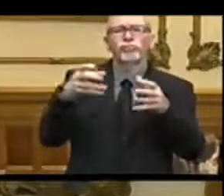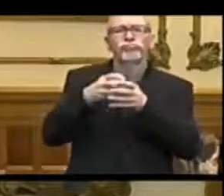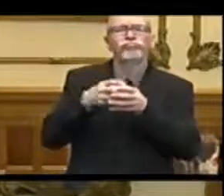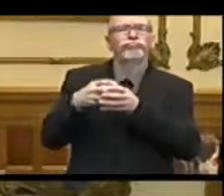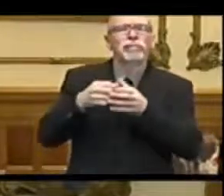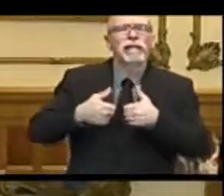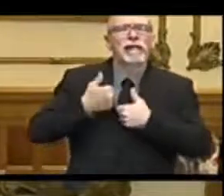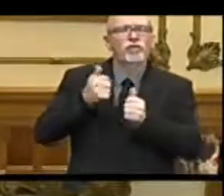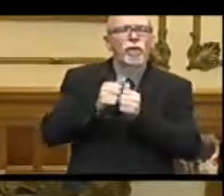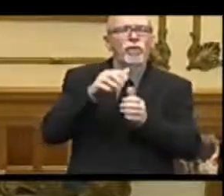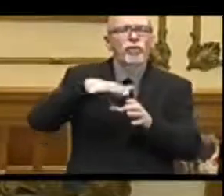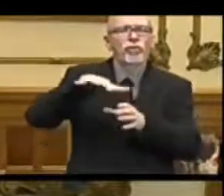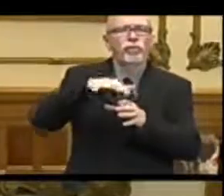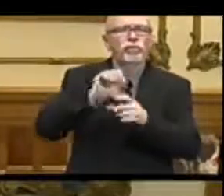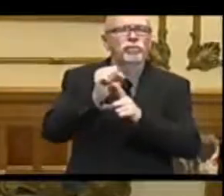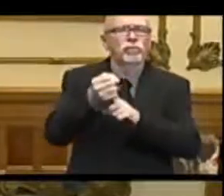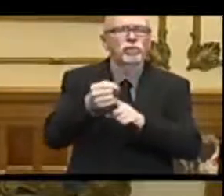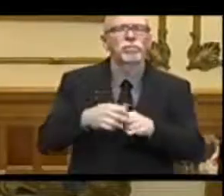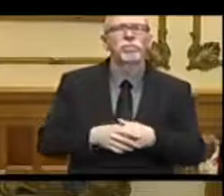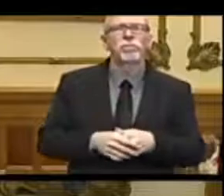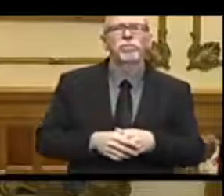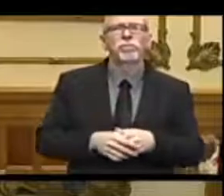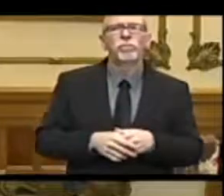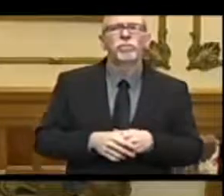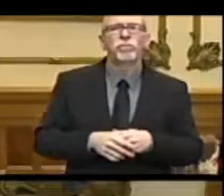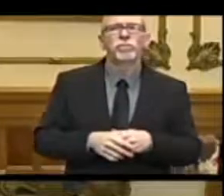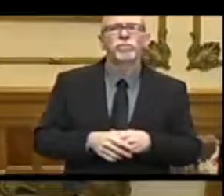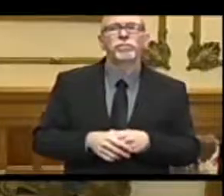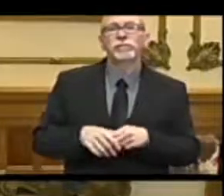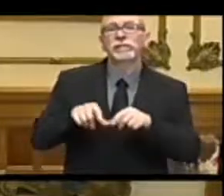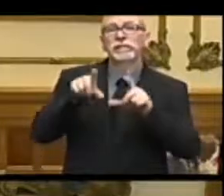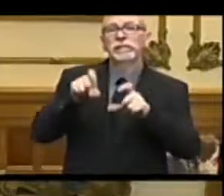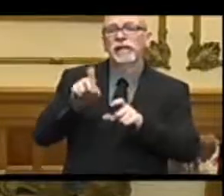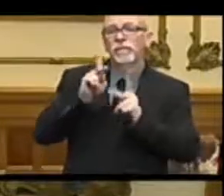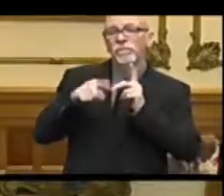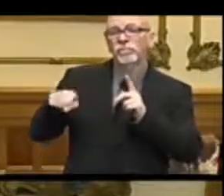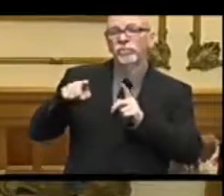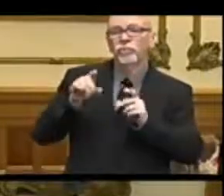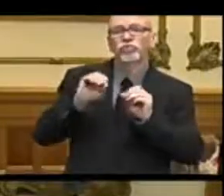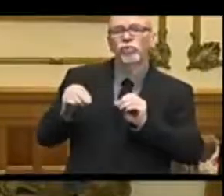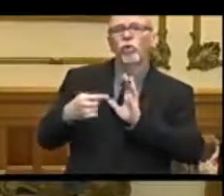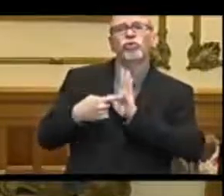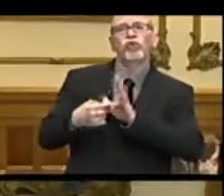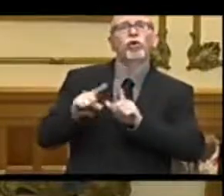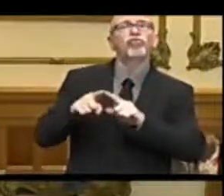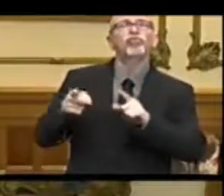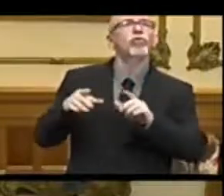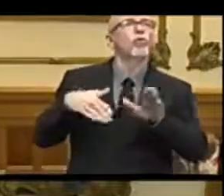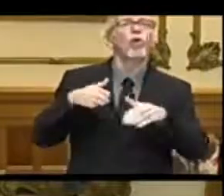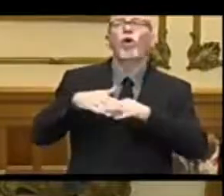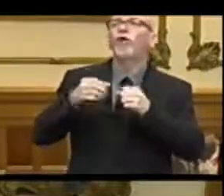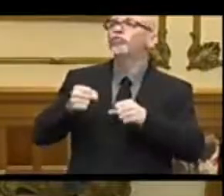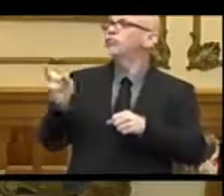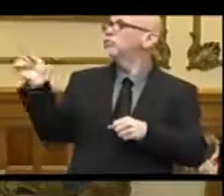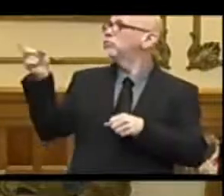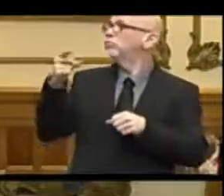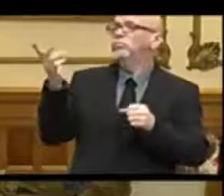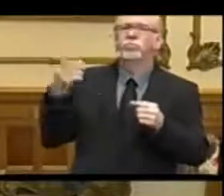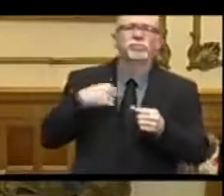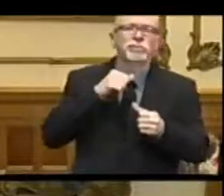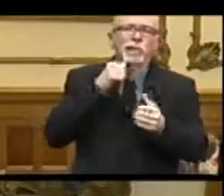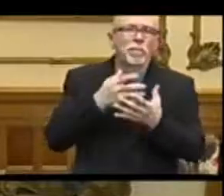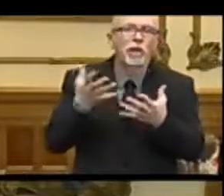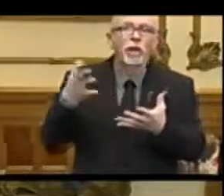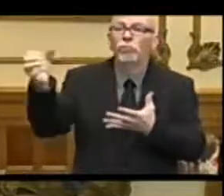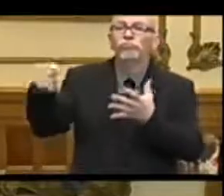living facilities. Testing asymptomatic individuals that are just walking around the street We haven't done a lot of